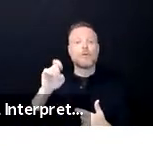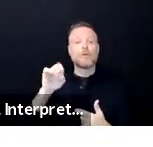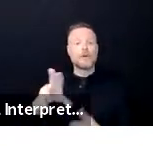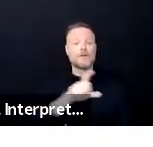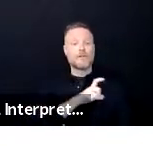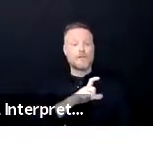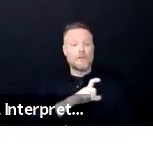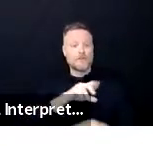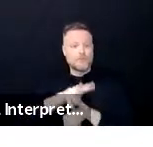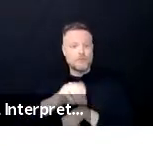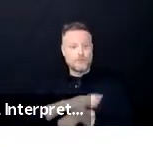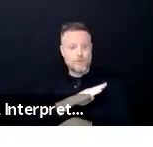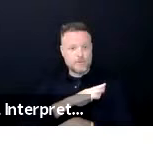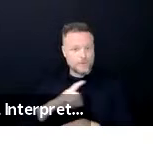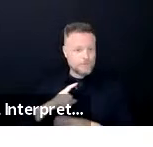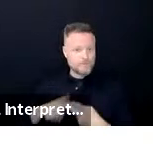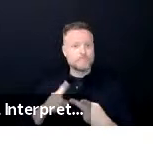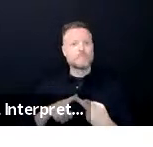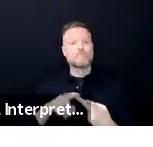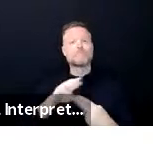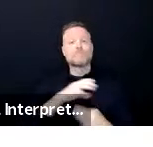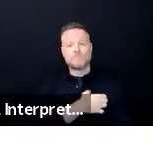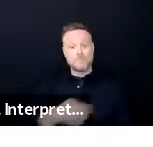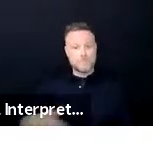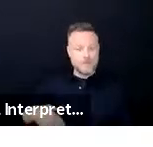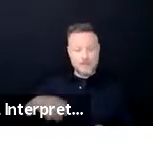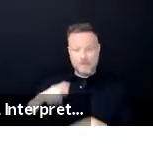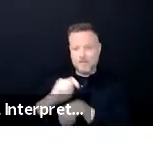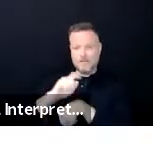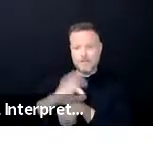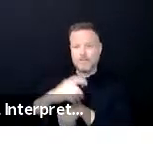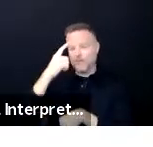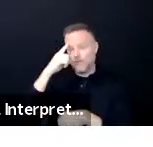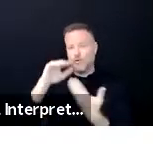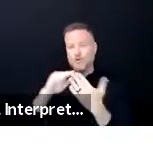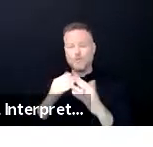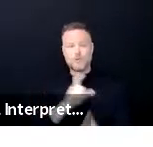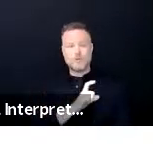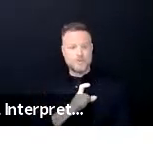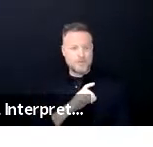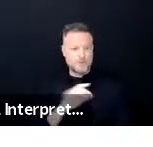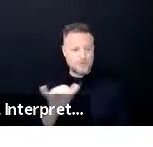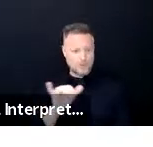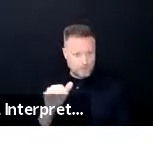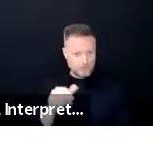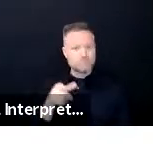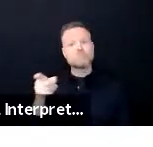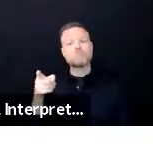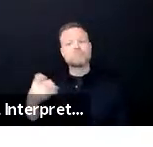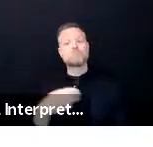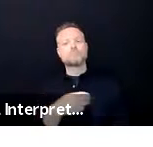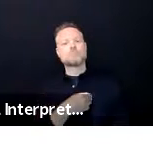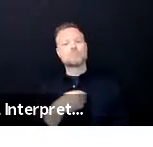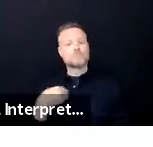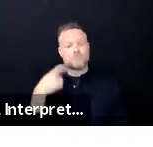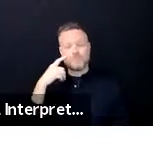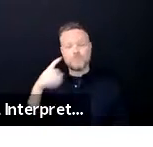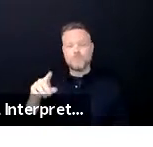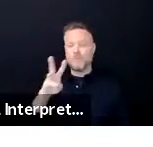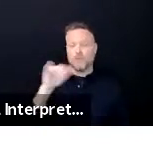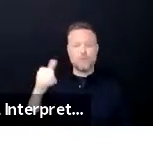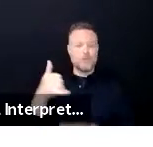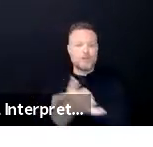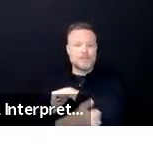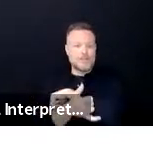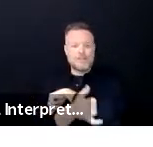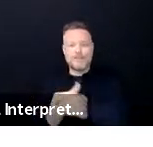Board, and as a member of the Mayor's Task Force for Community Policing. He also serves as a member of the Wyandotte County Health Equity Task